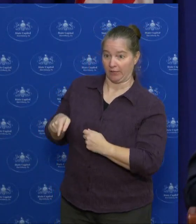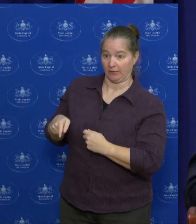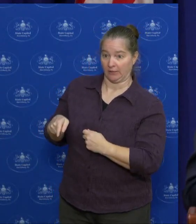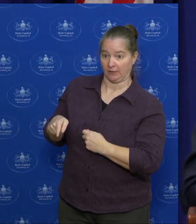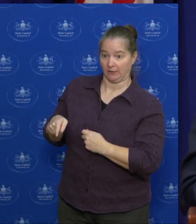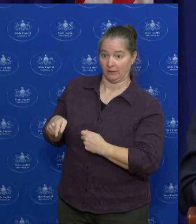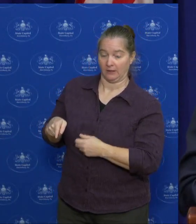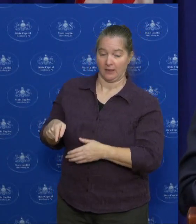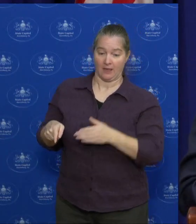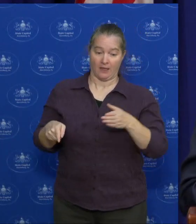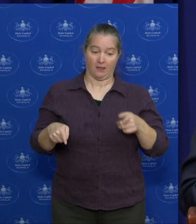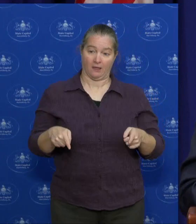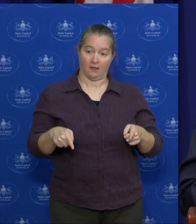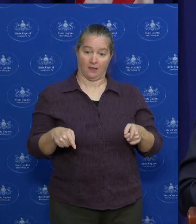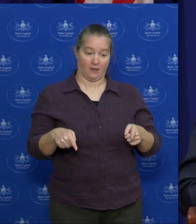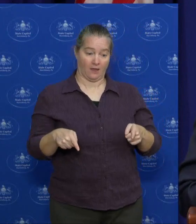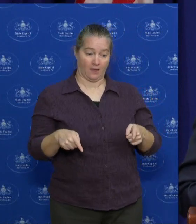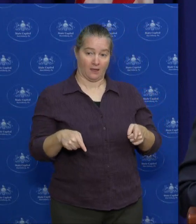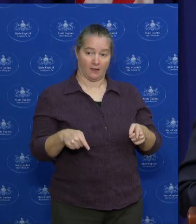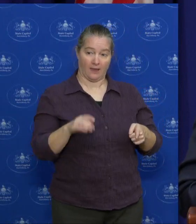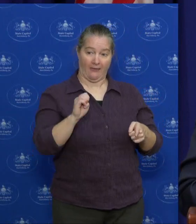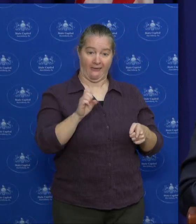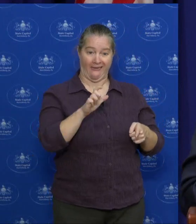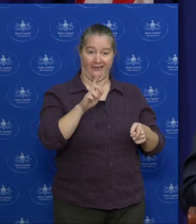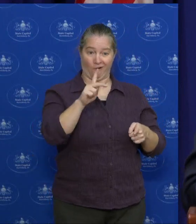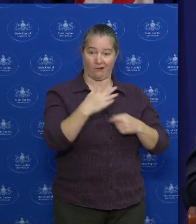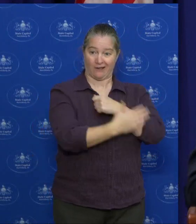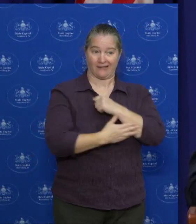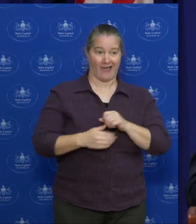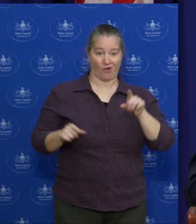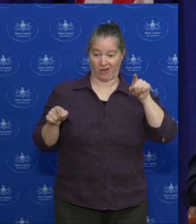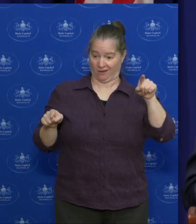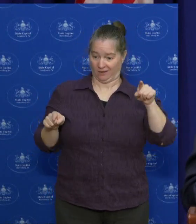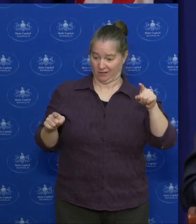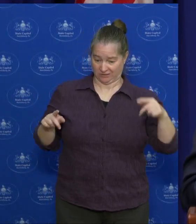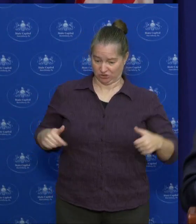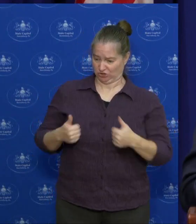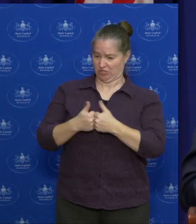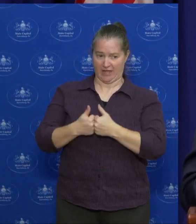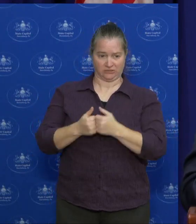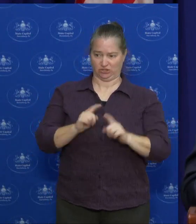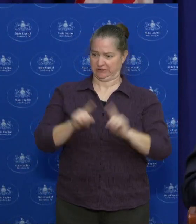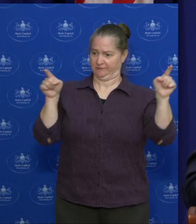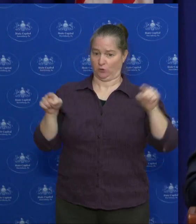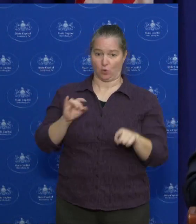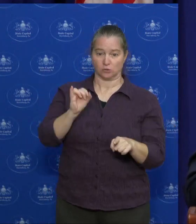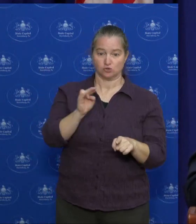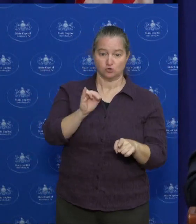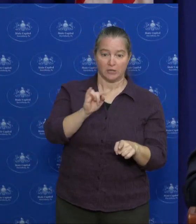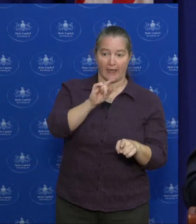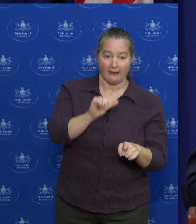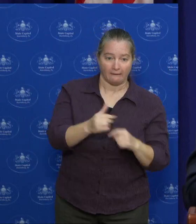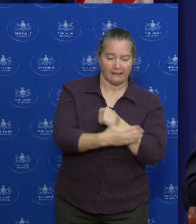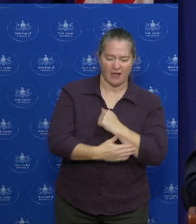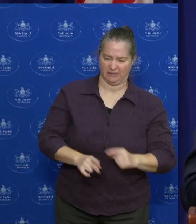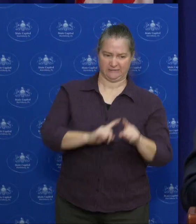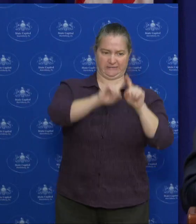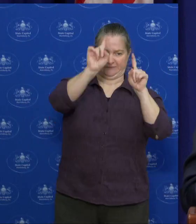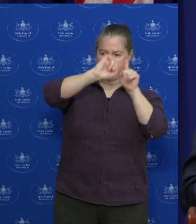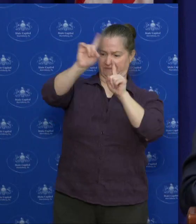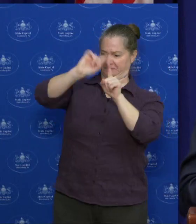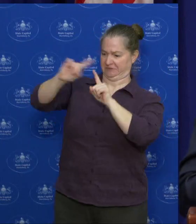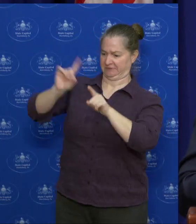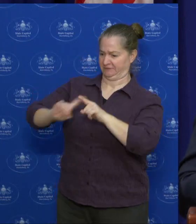considerably different than the challenges you face in Elk County or Juniata County or some other. So